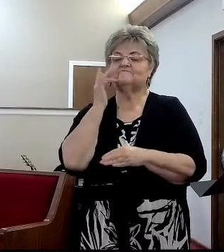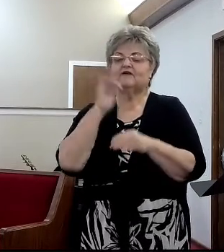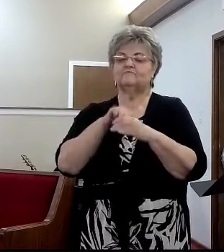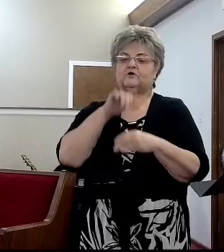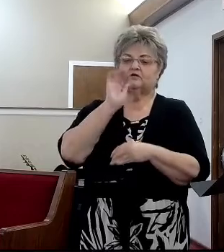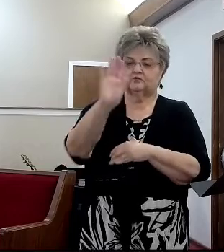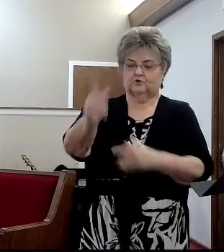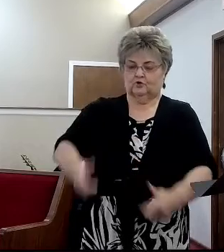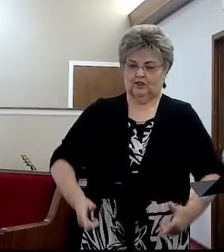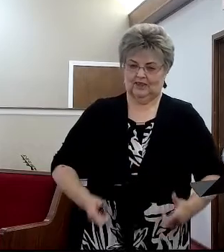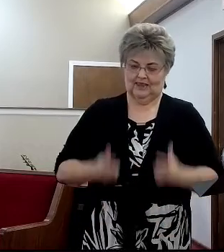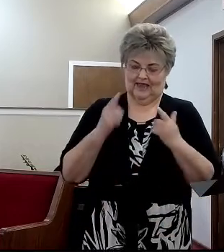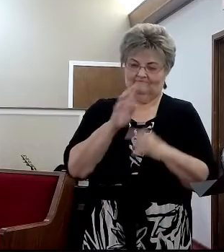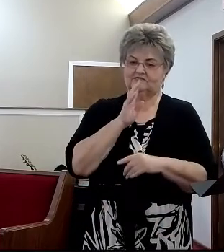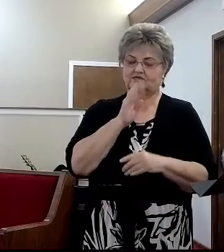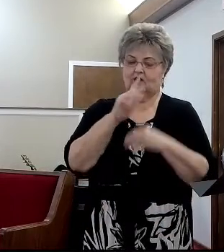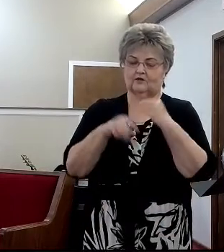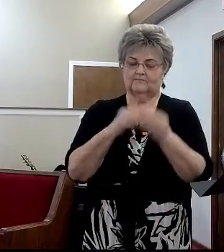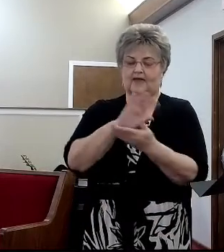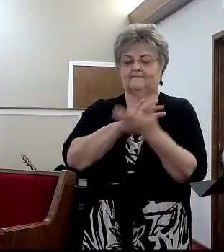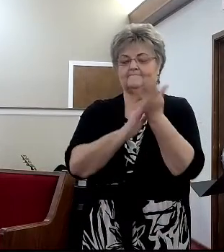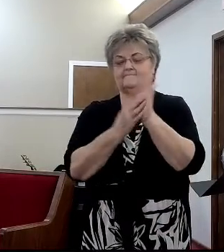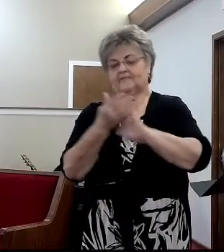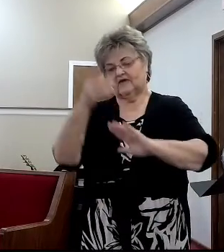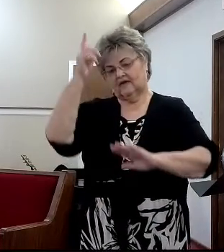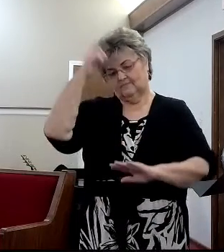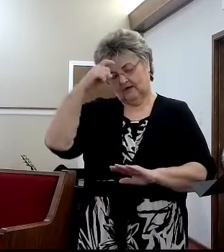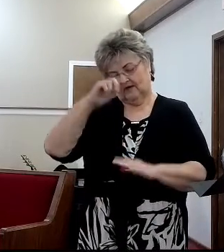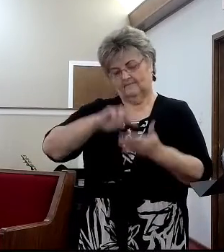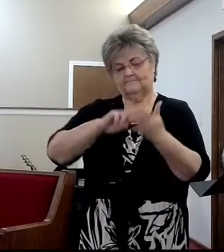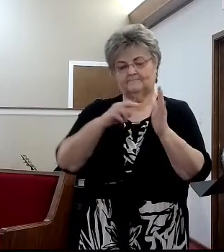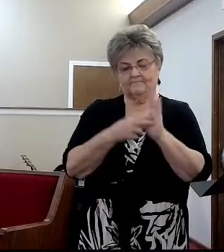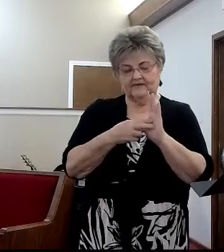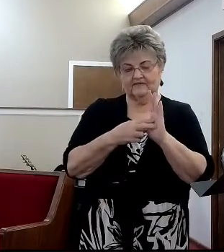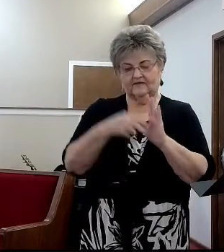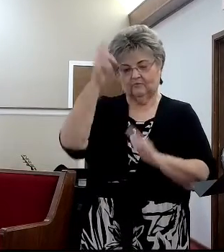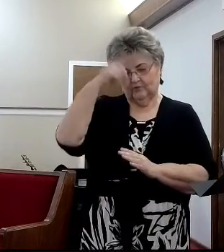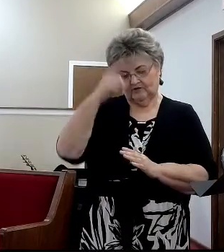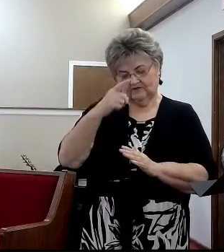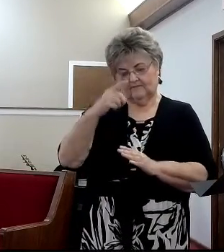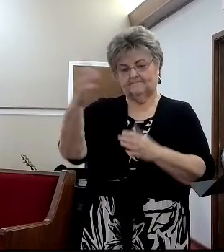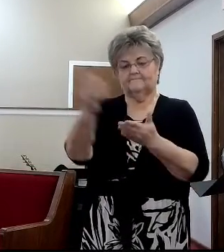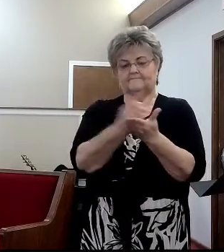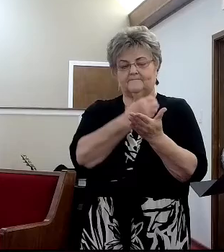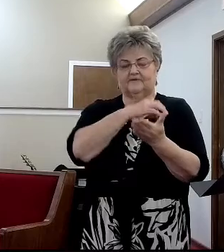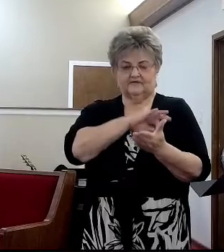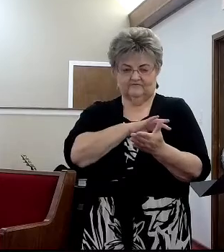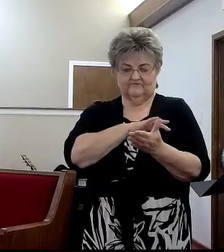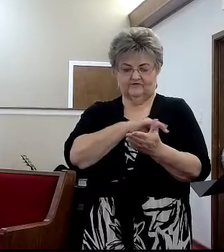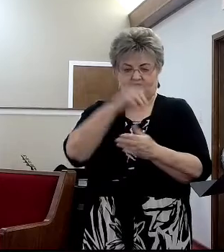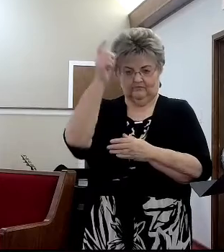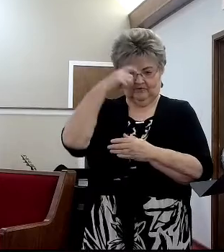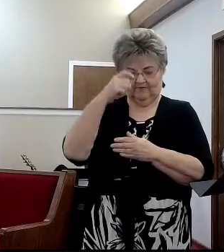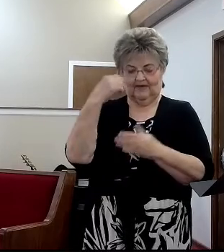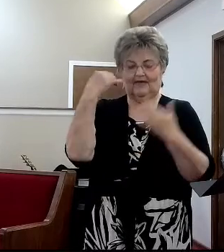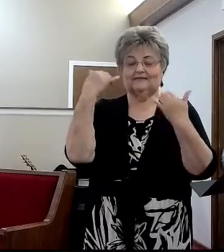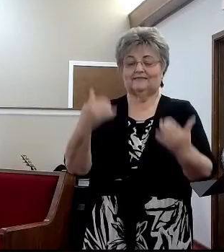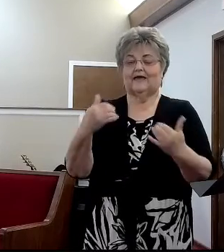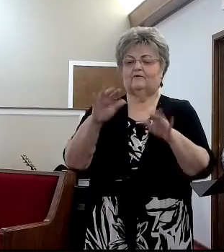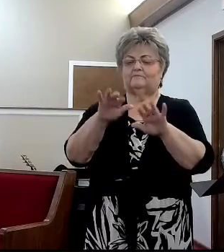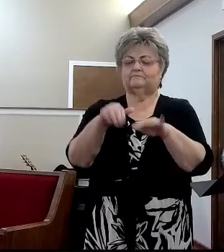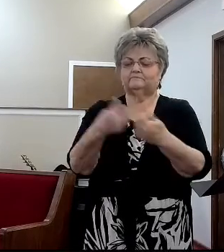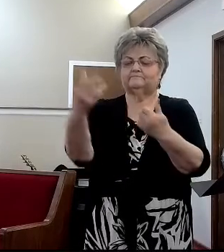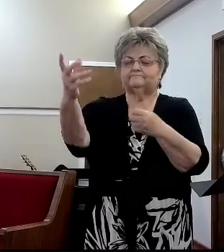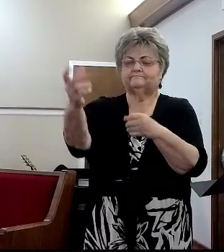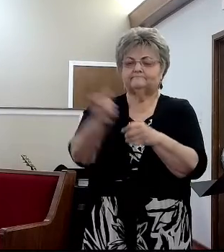So we've talked about becoming wise this morning and the meaning of wisdom and the benefits of wisdom. Now let's look at the acquisition of wisdom.